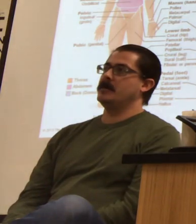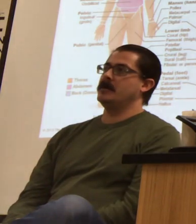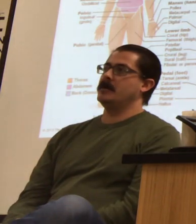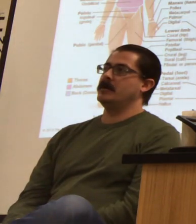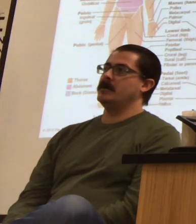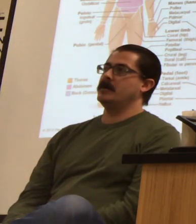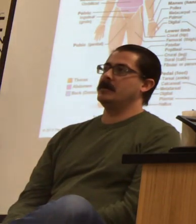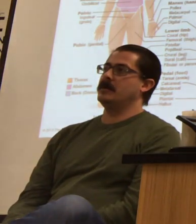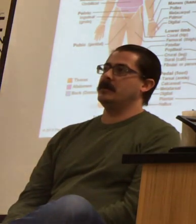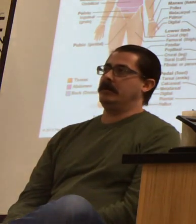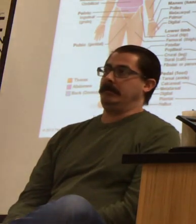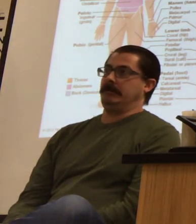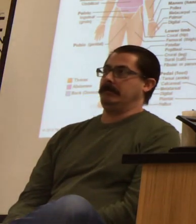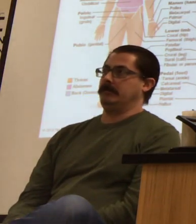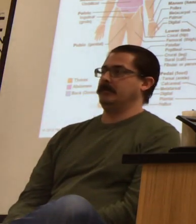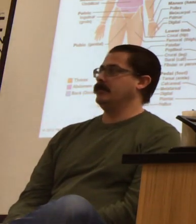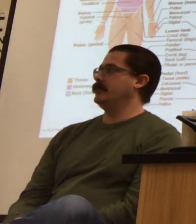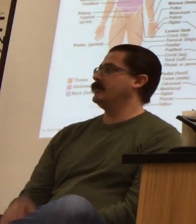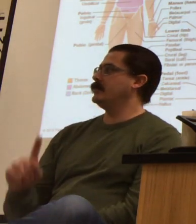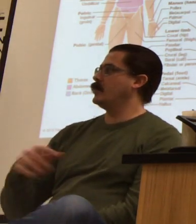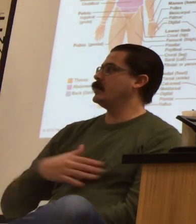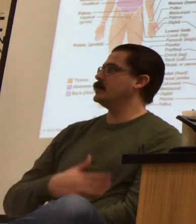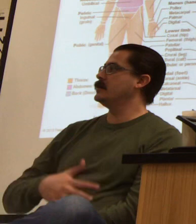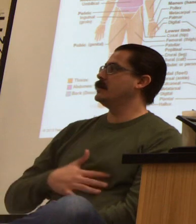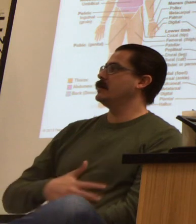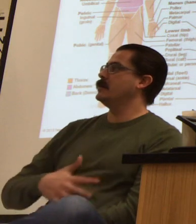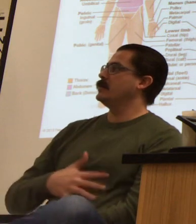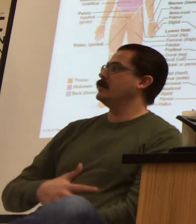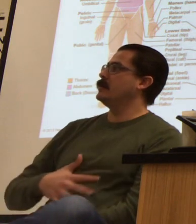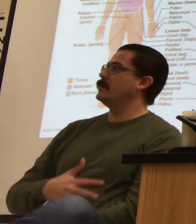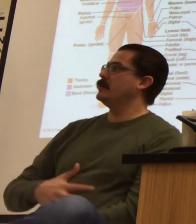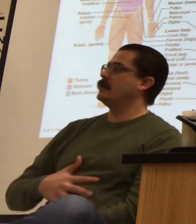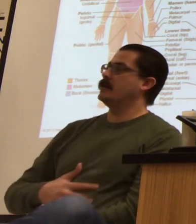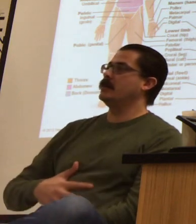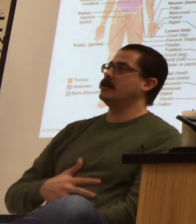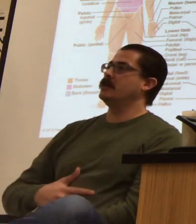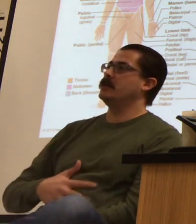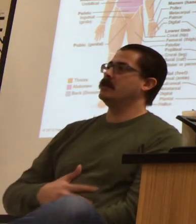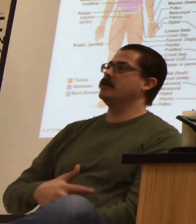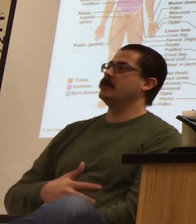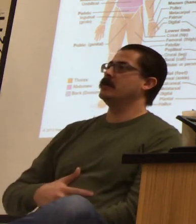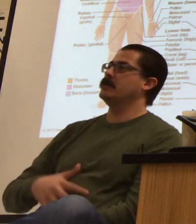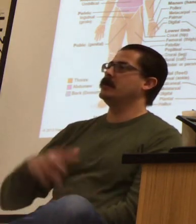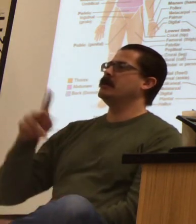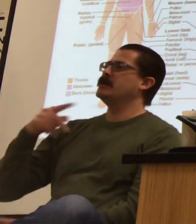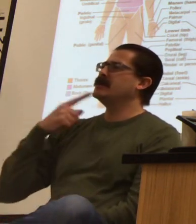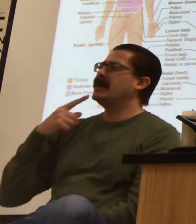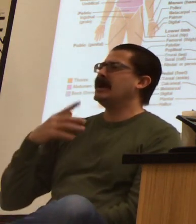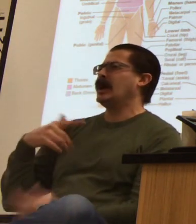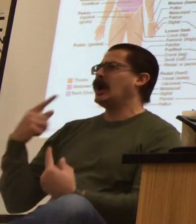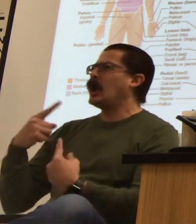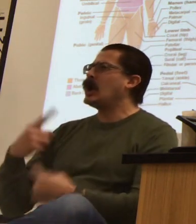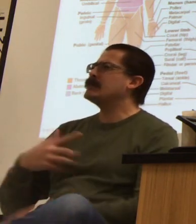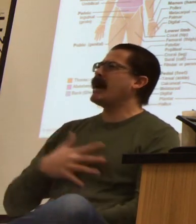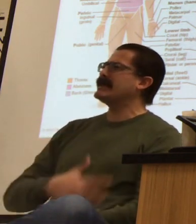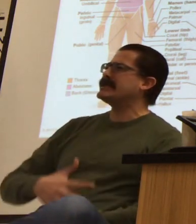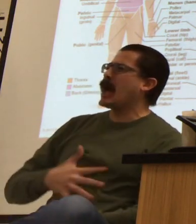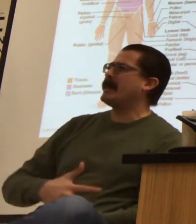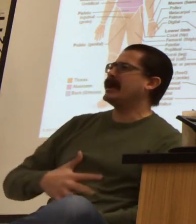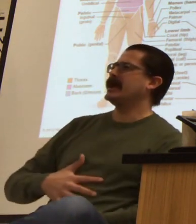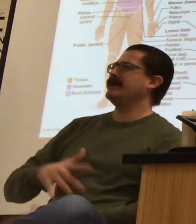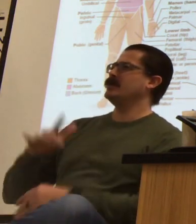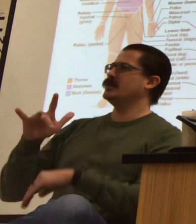I'll put, it's basically where your stomach is. Usually in everyday language, people say it hurts in my stomach. They kind of touch their ab